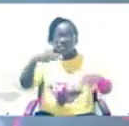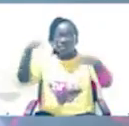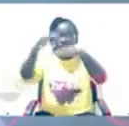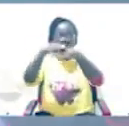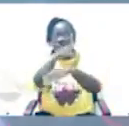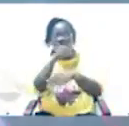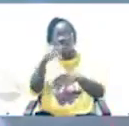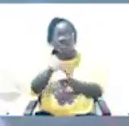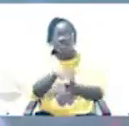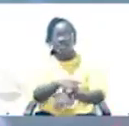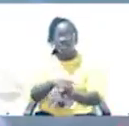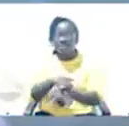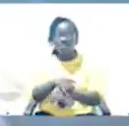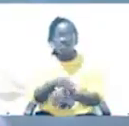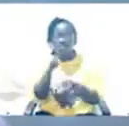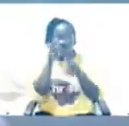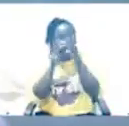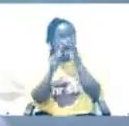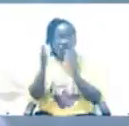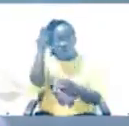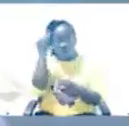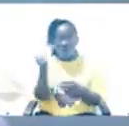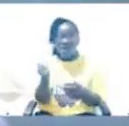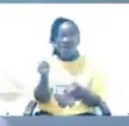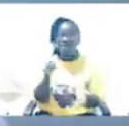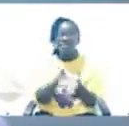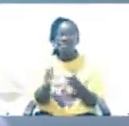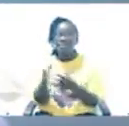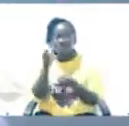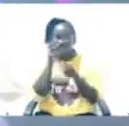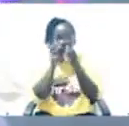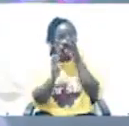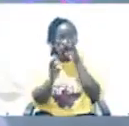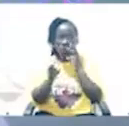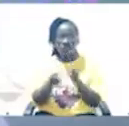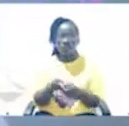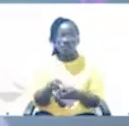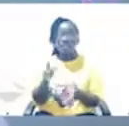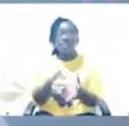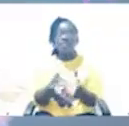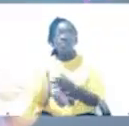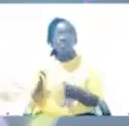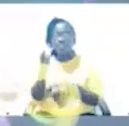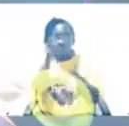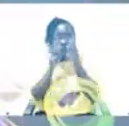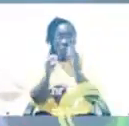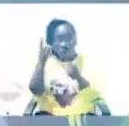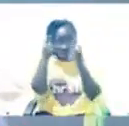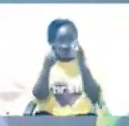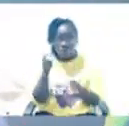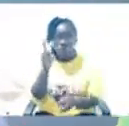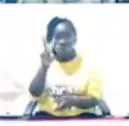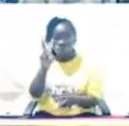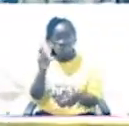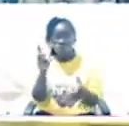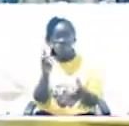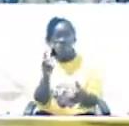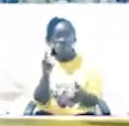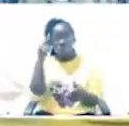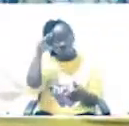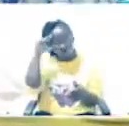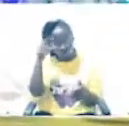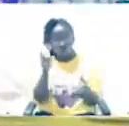Why did Jesus weep? He wept because of two reasons. Number one, he wept